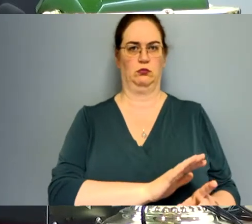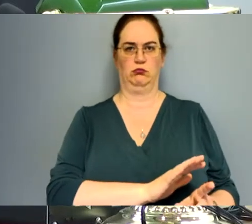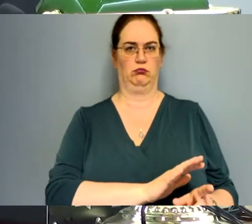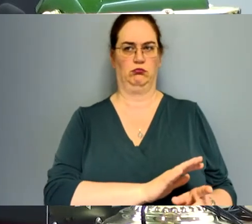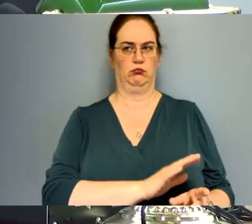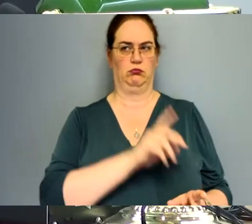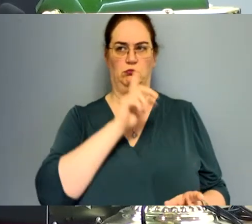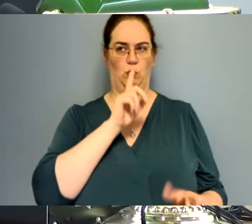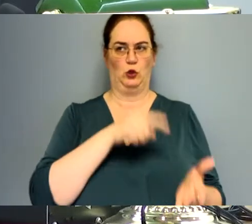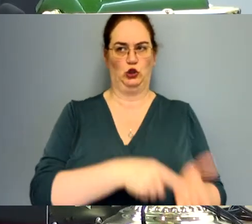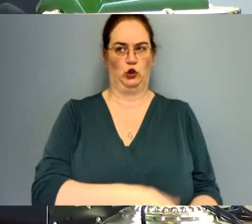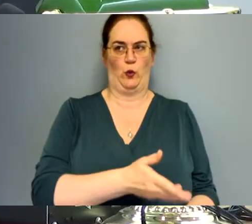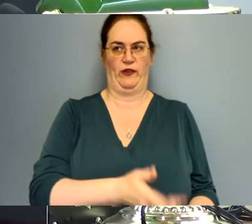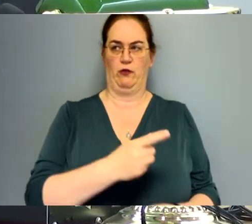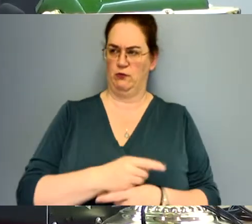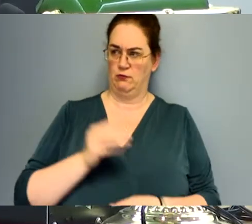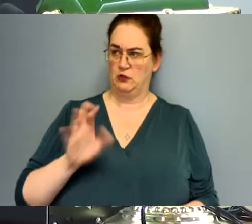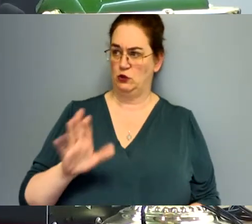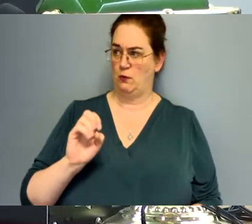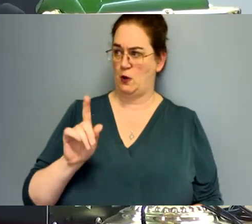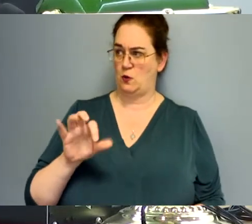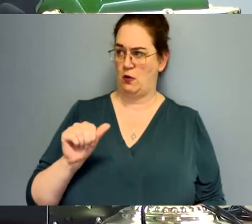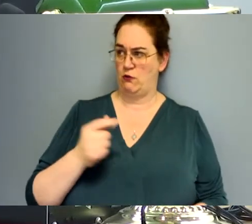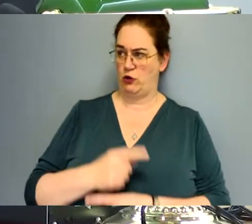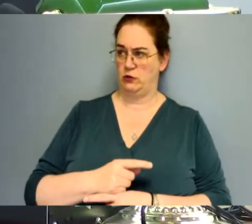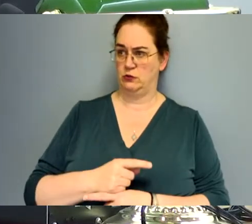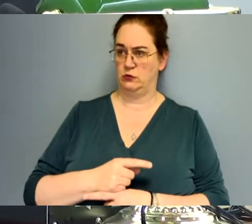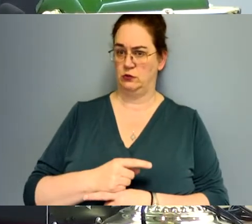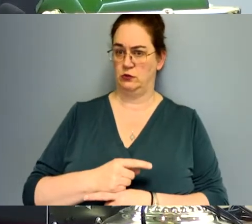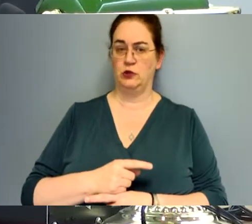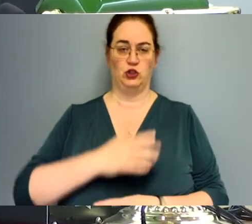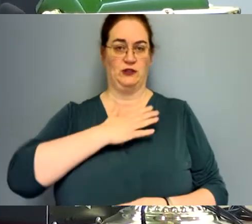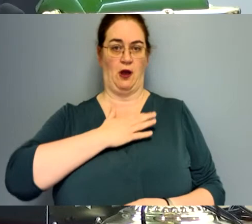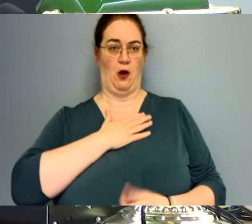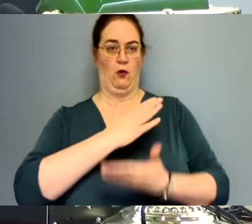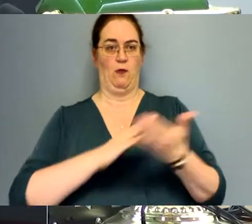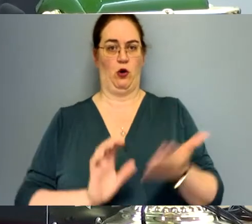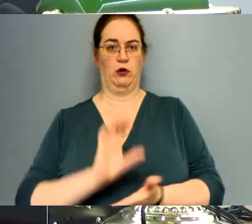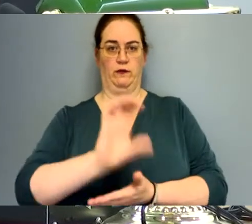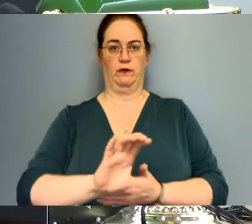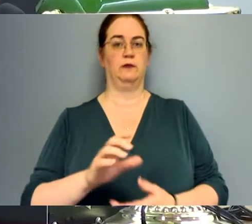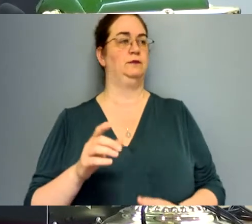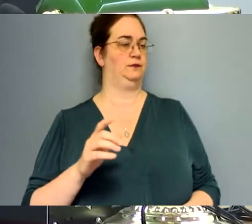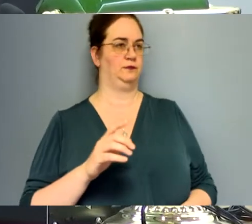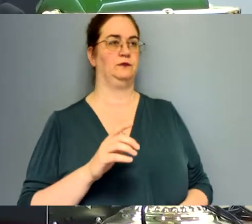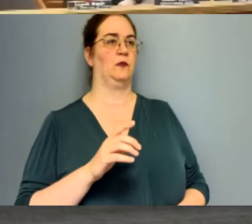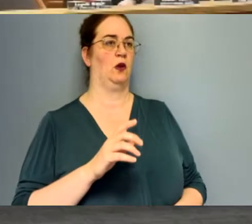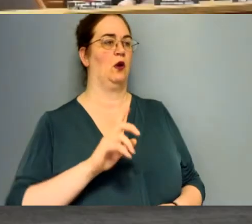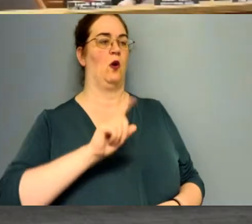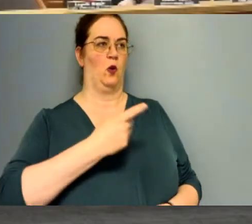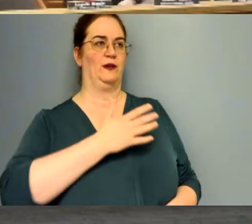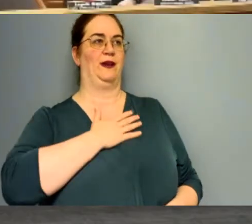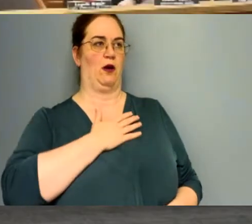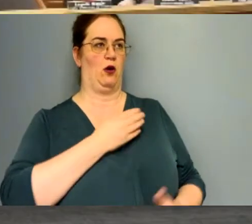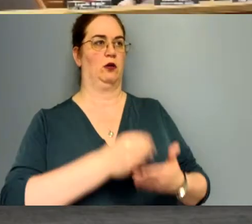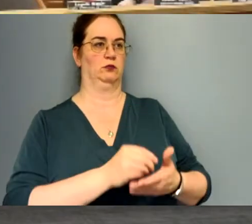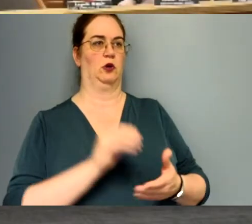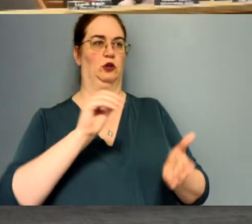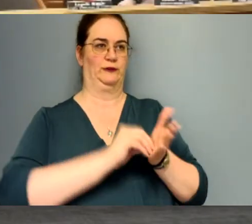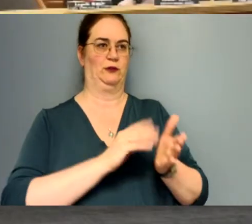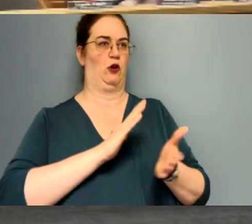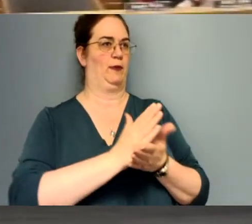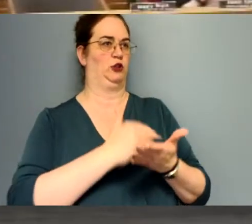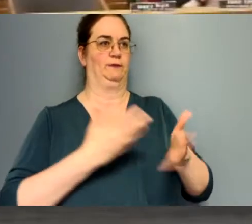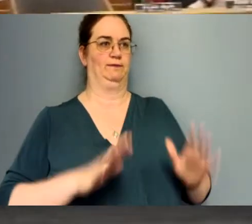it? Mr. Boscola, or would just be our contribution to whatever? Yeah, only our contribution is included in our budget.